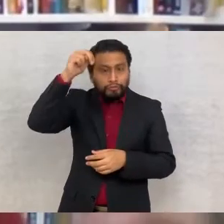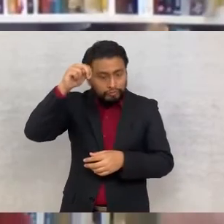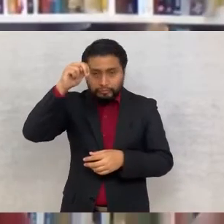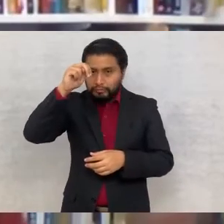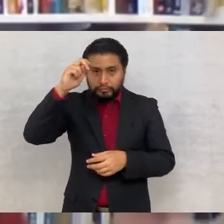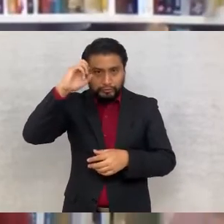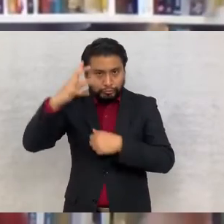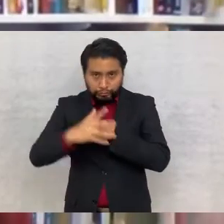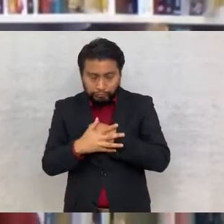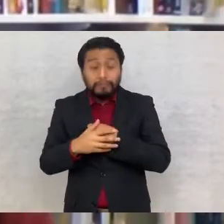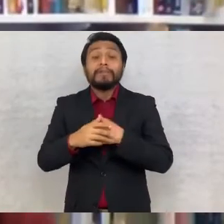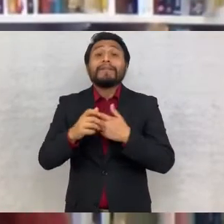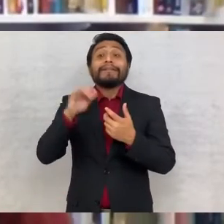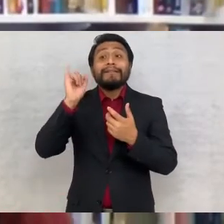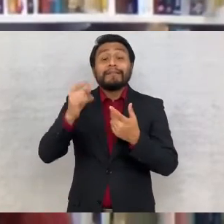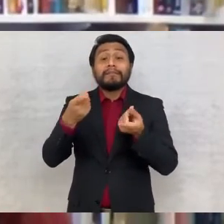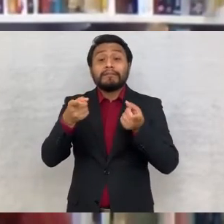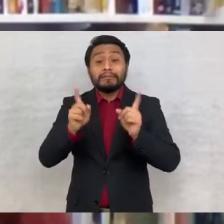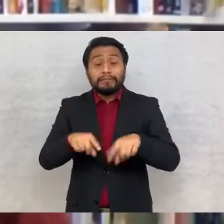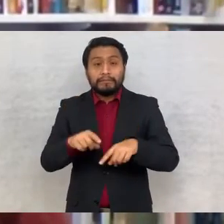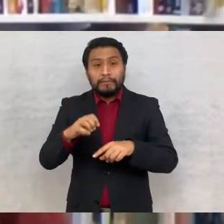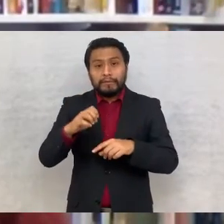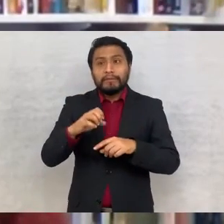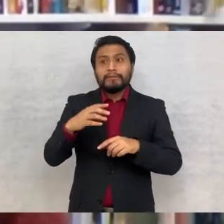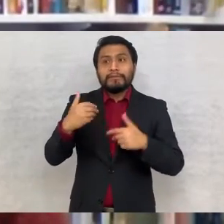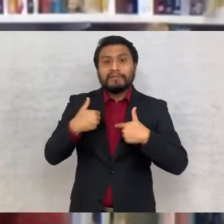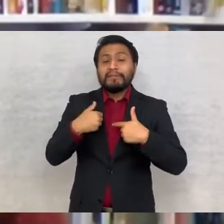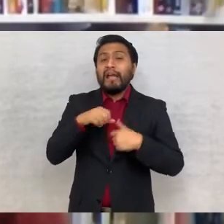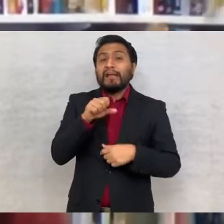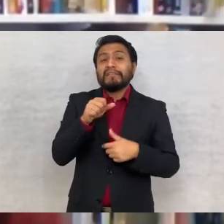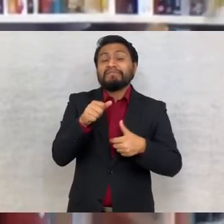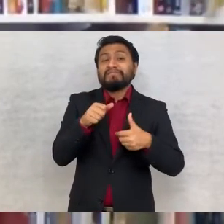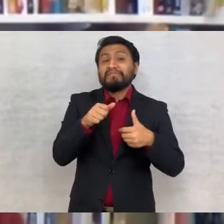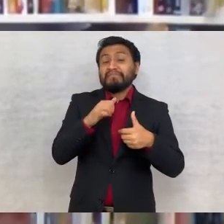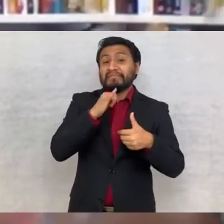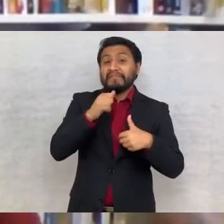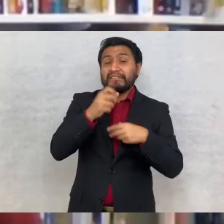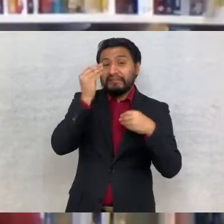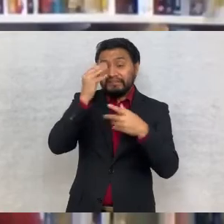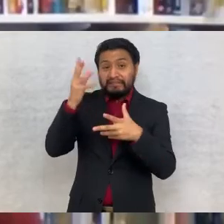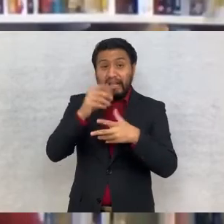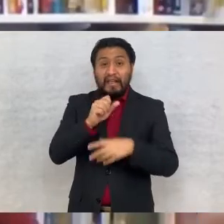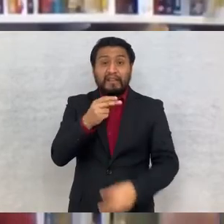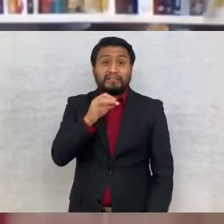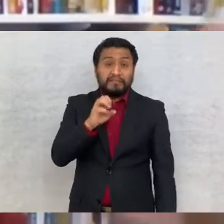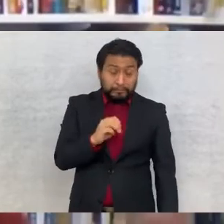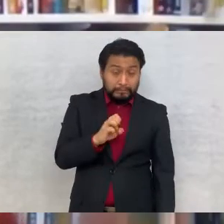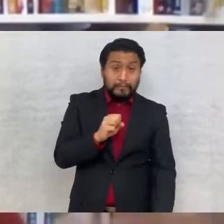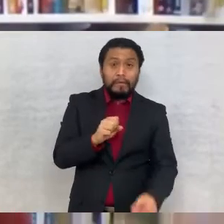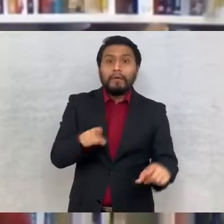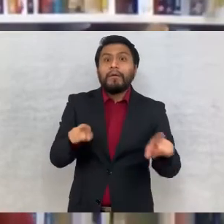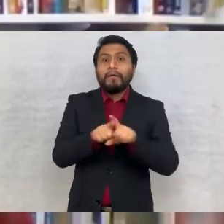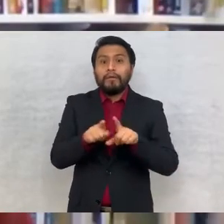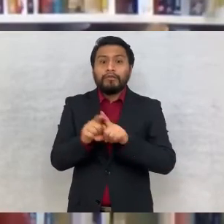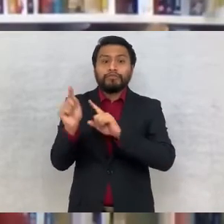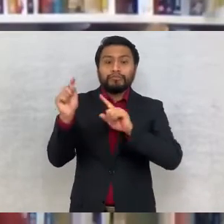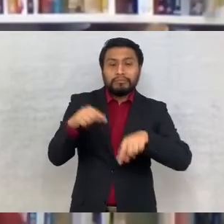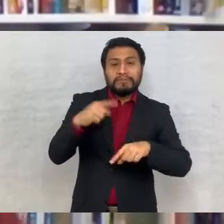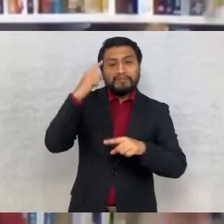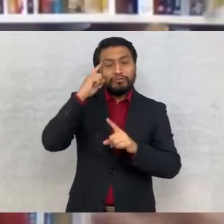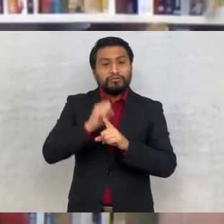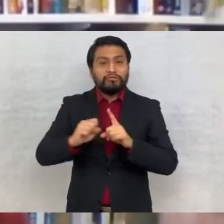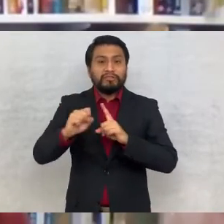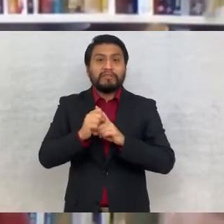their expected place in the social order. With them also came socialism and anarchism unexpectedly. But in addition, they also